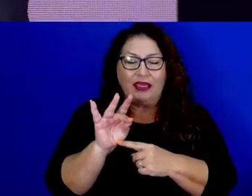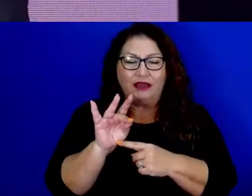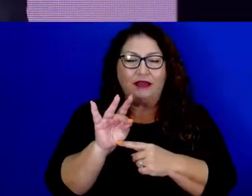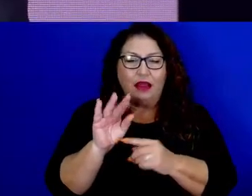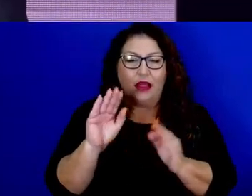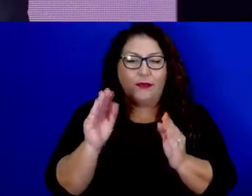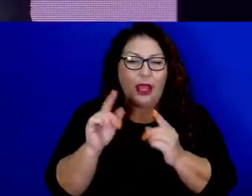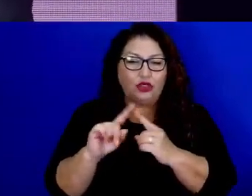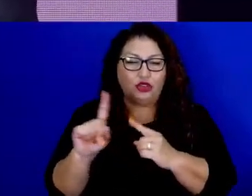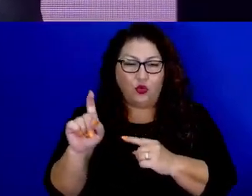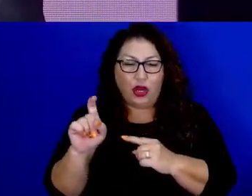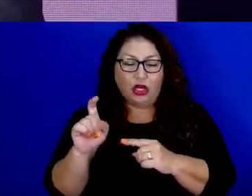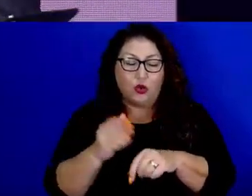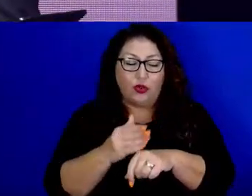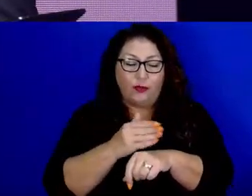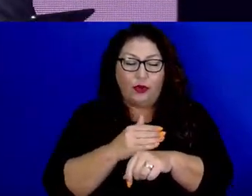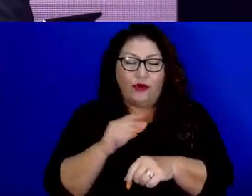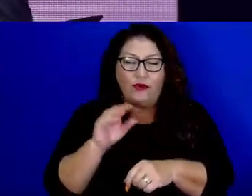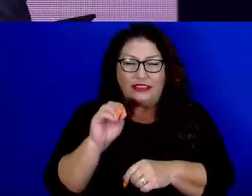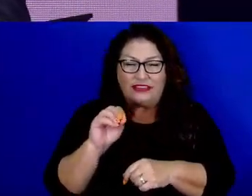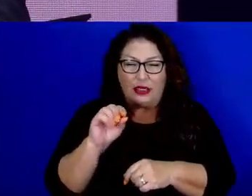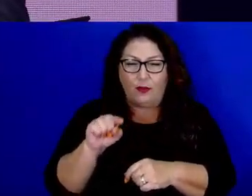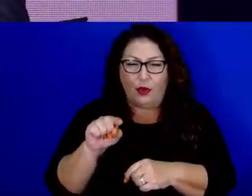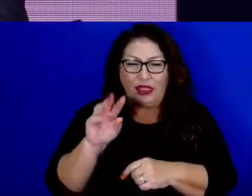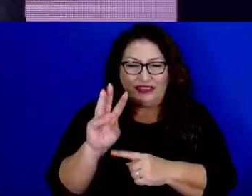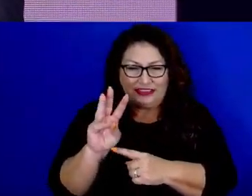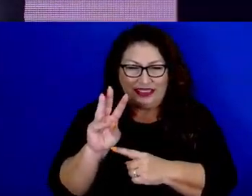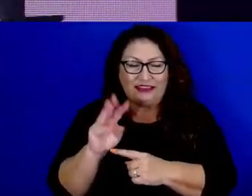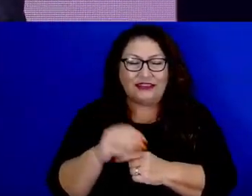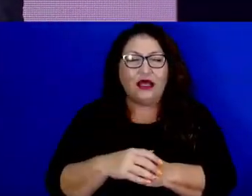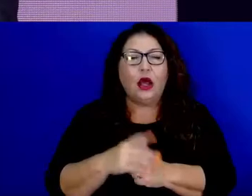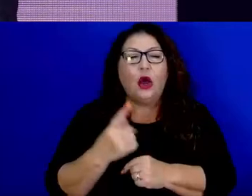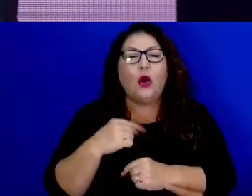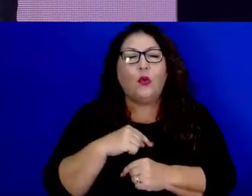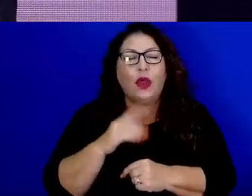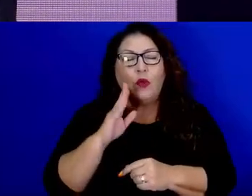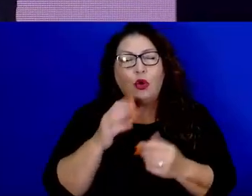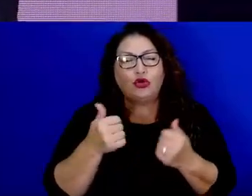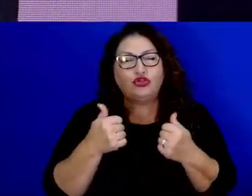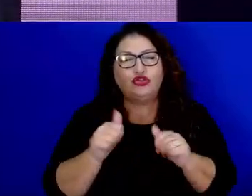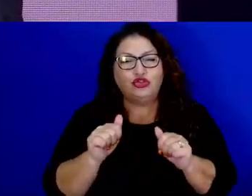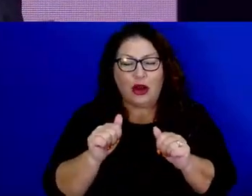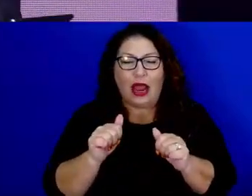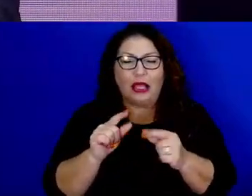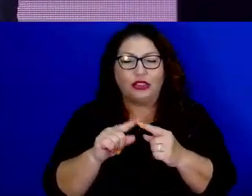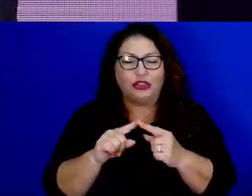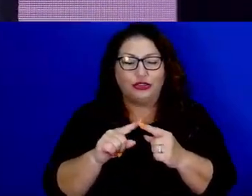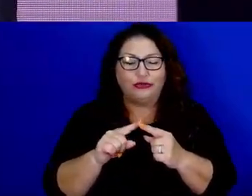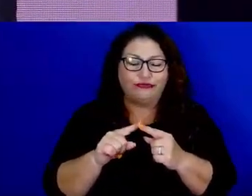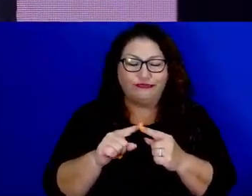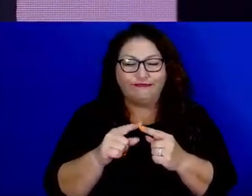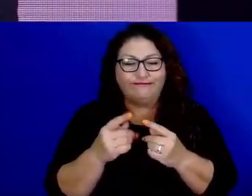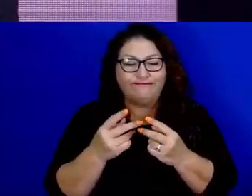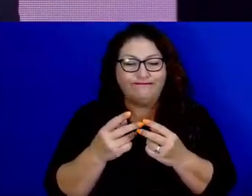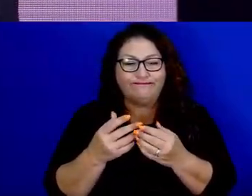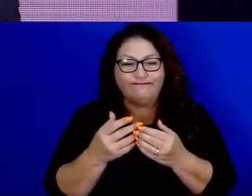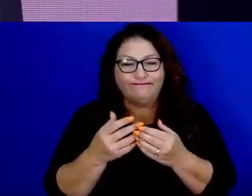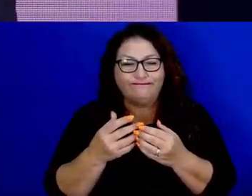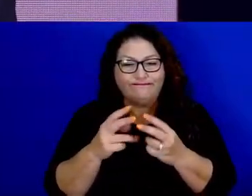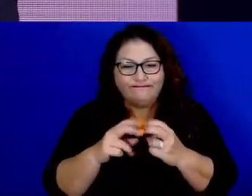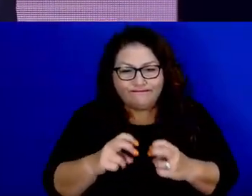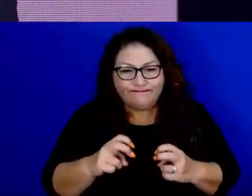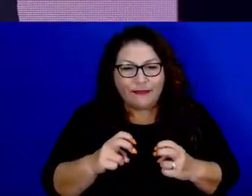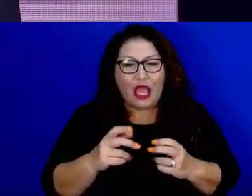of 0.6. Now, we're going to try and unpack a lot of the details, a lot of the information that the